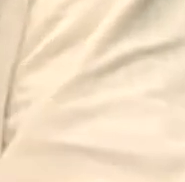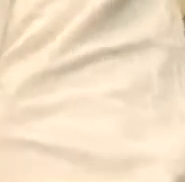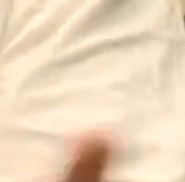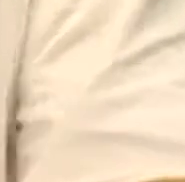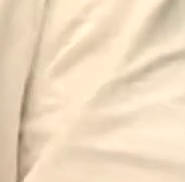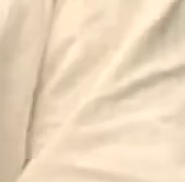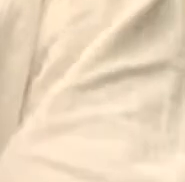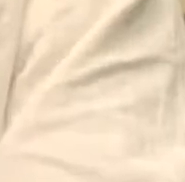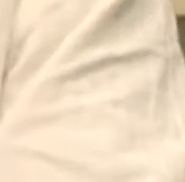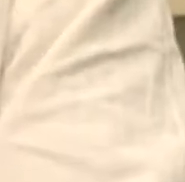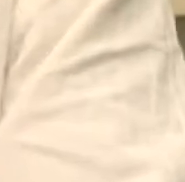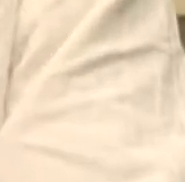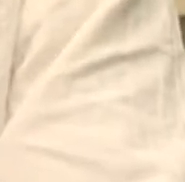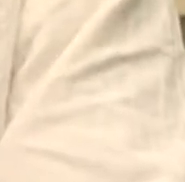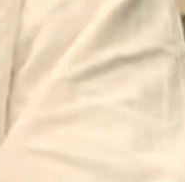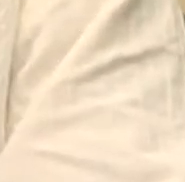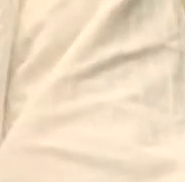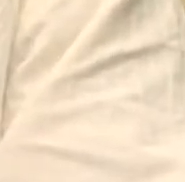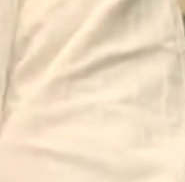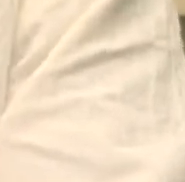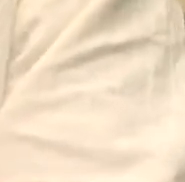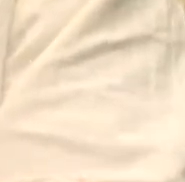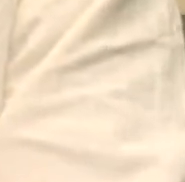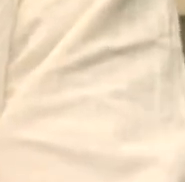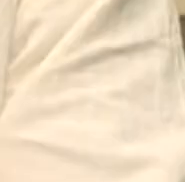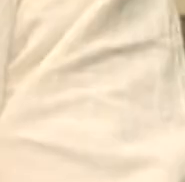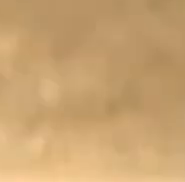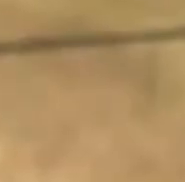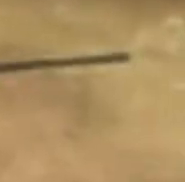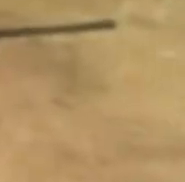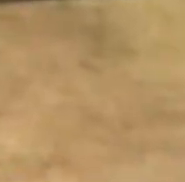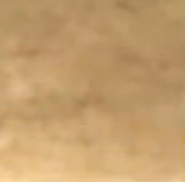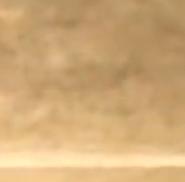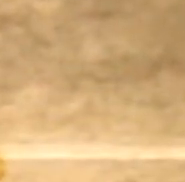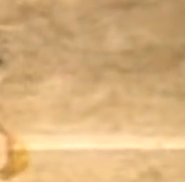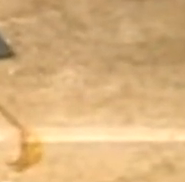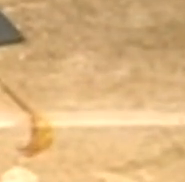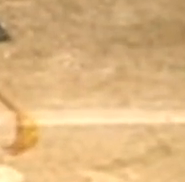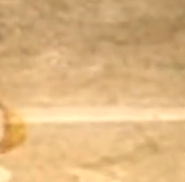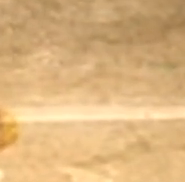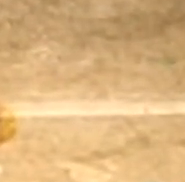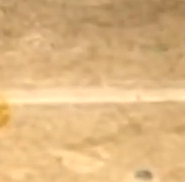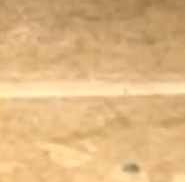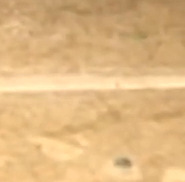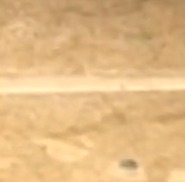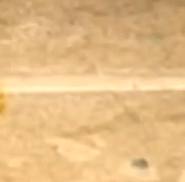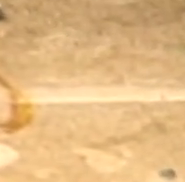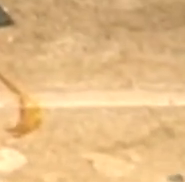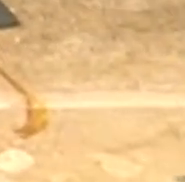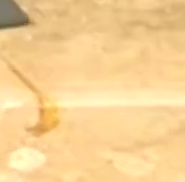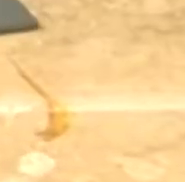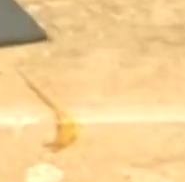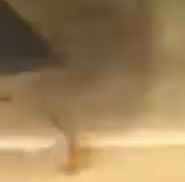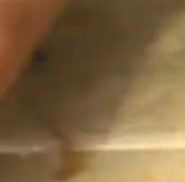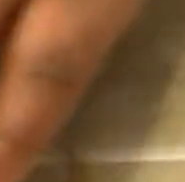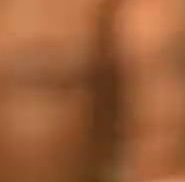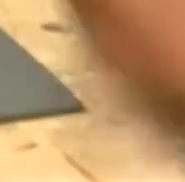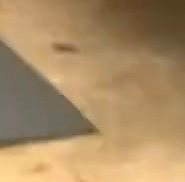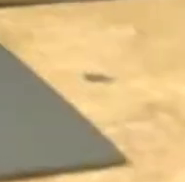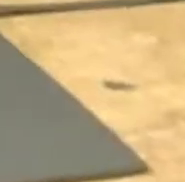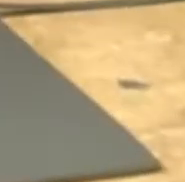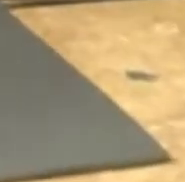village kids, children, and I've worked with them until I've had people maturing into